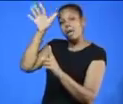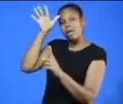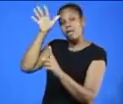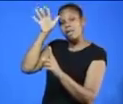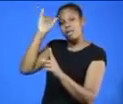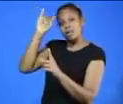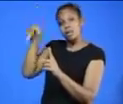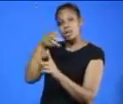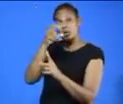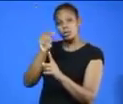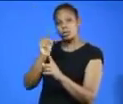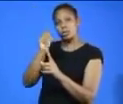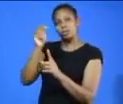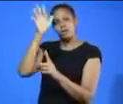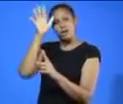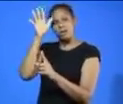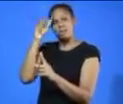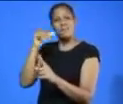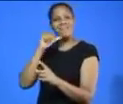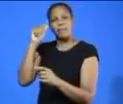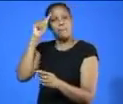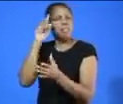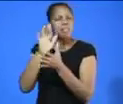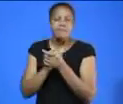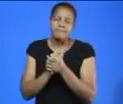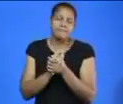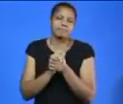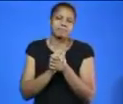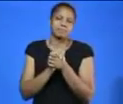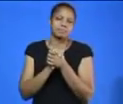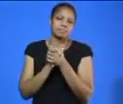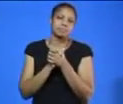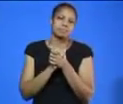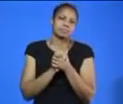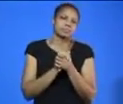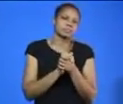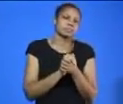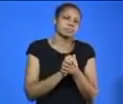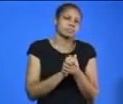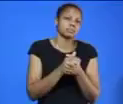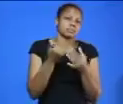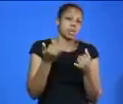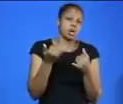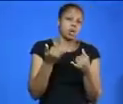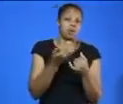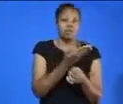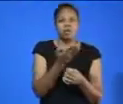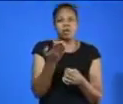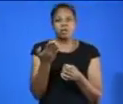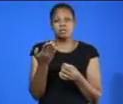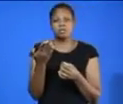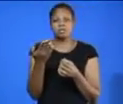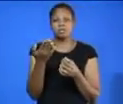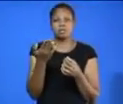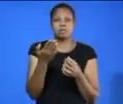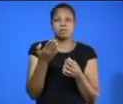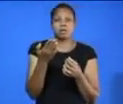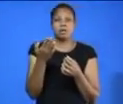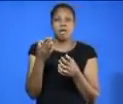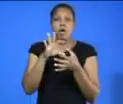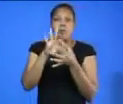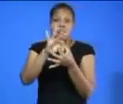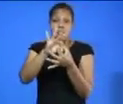unbelief. Can I go further with this? There is a correlation between this